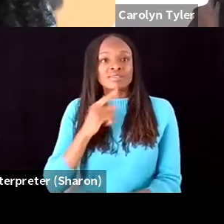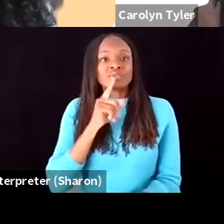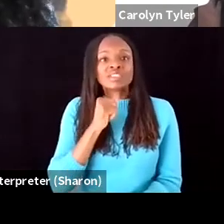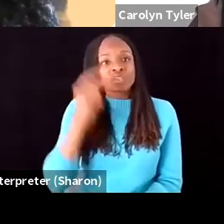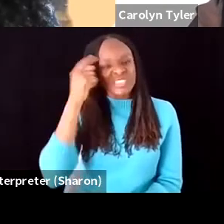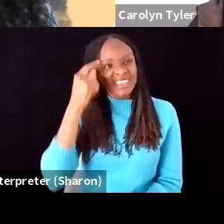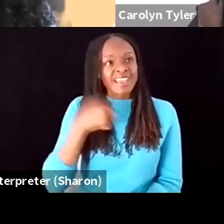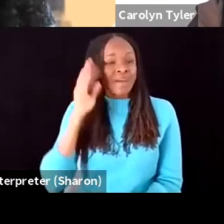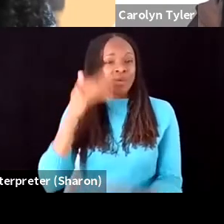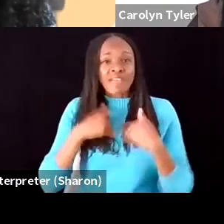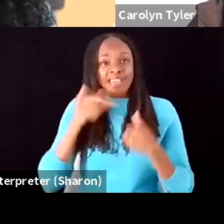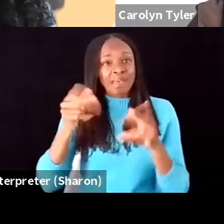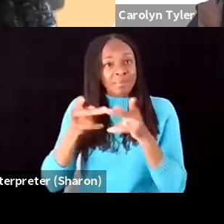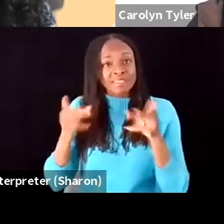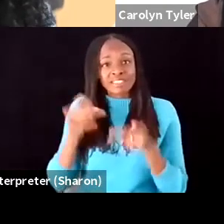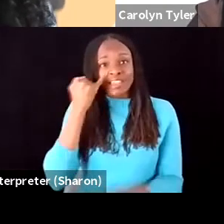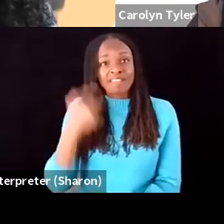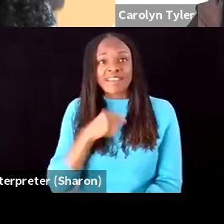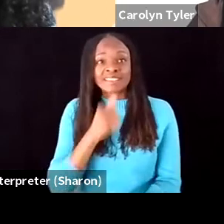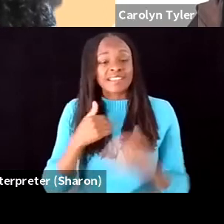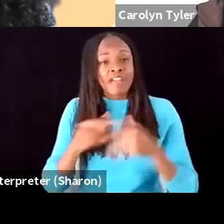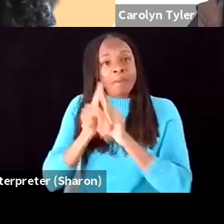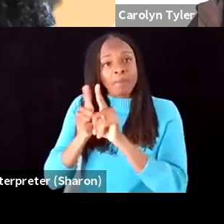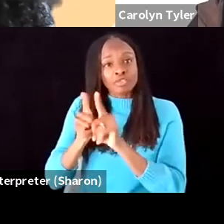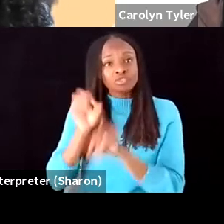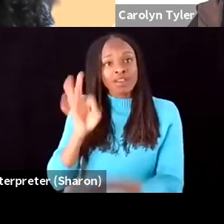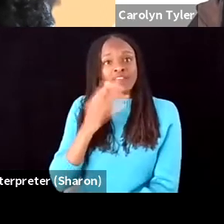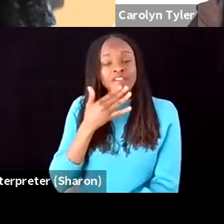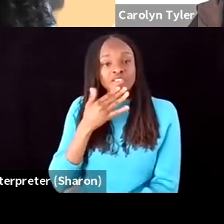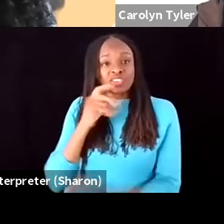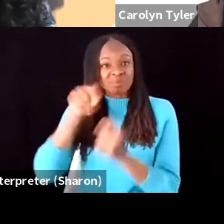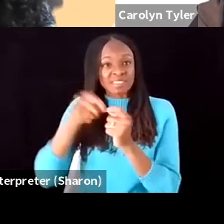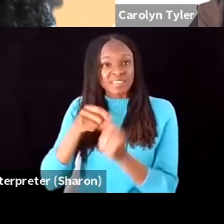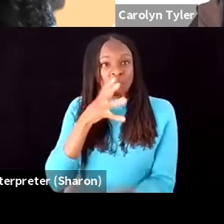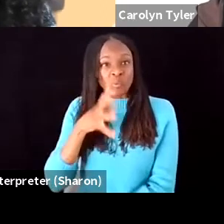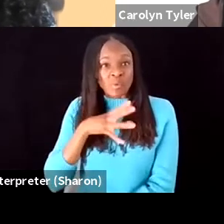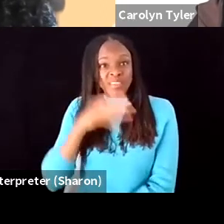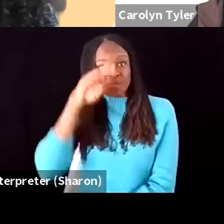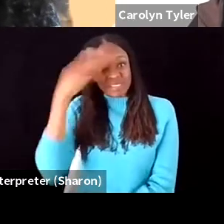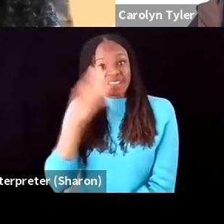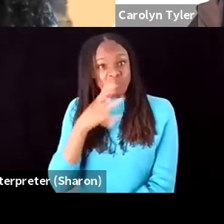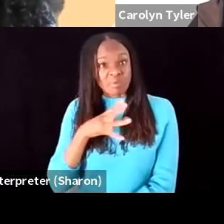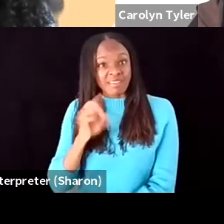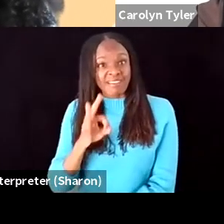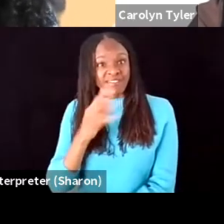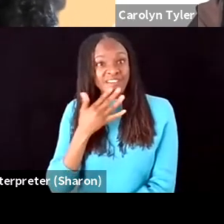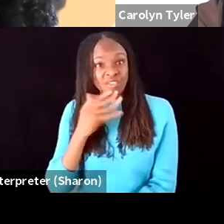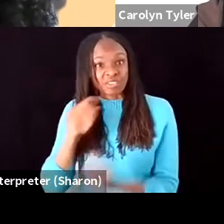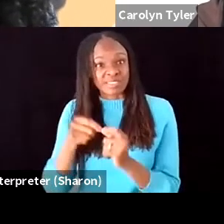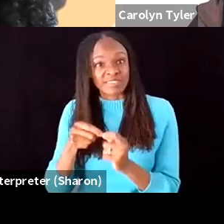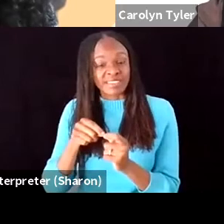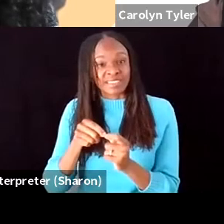have been in that position if I hadn't had mentors of color, particularly women of color, and particularly Black women who really gave me